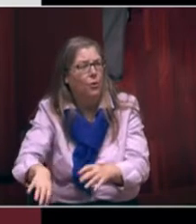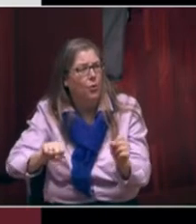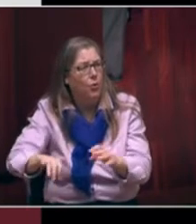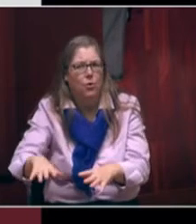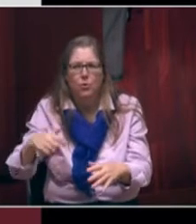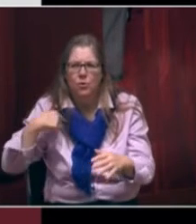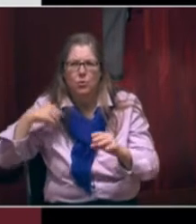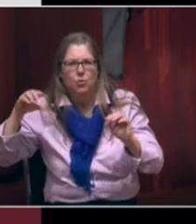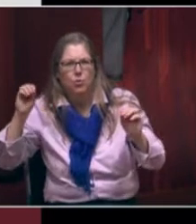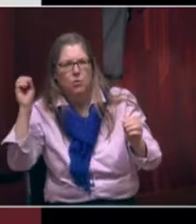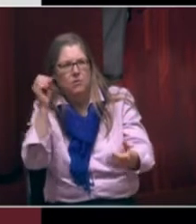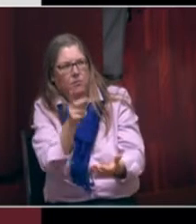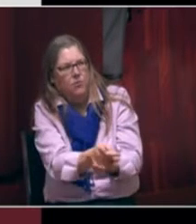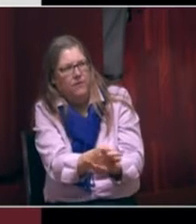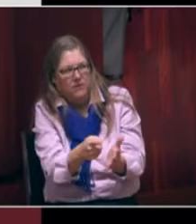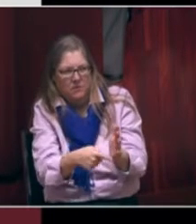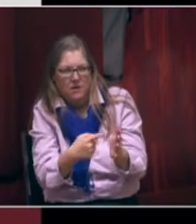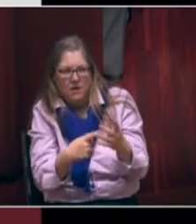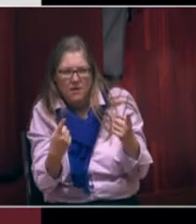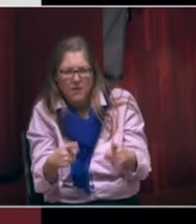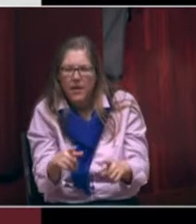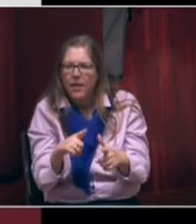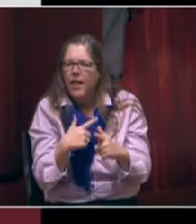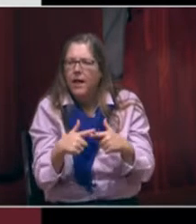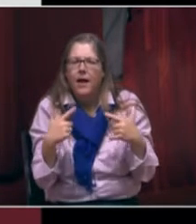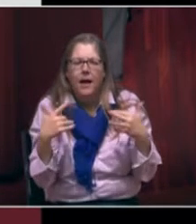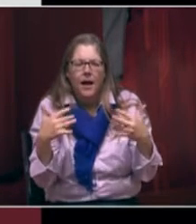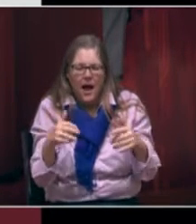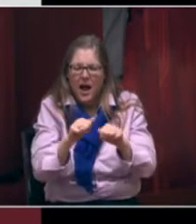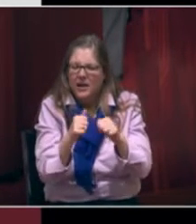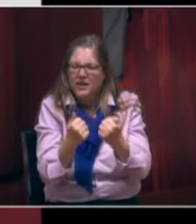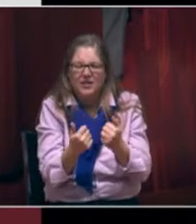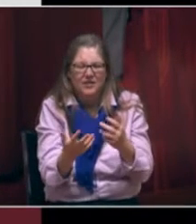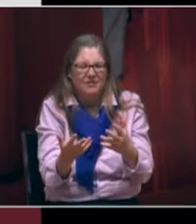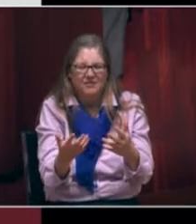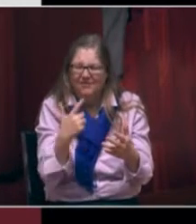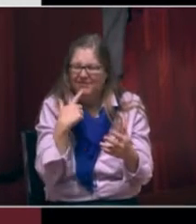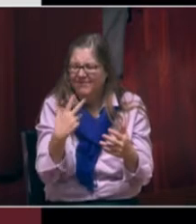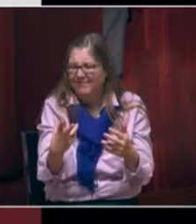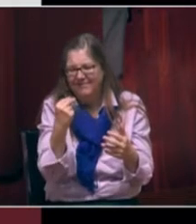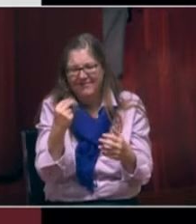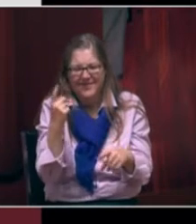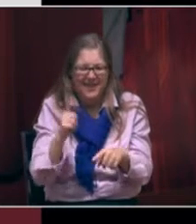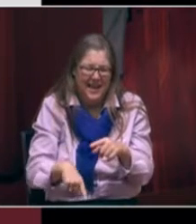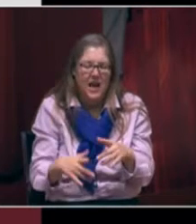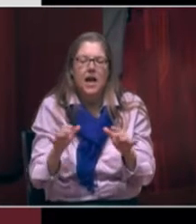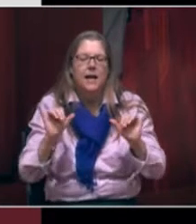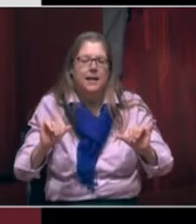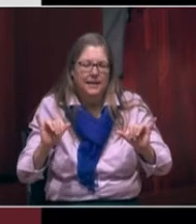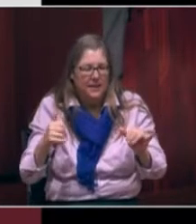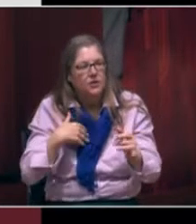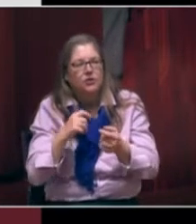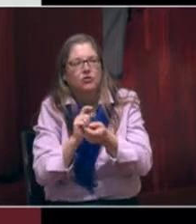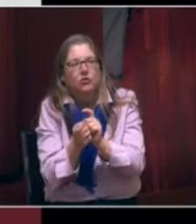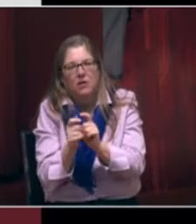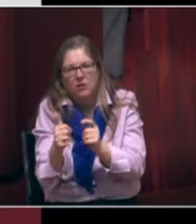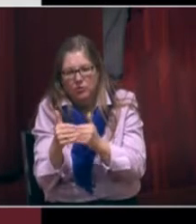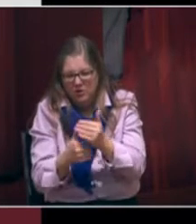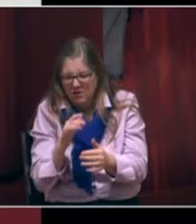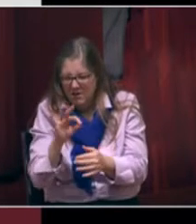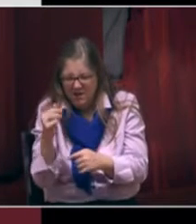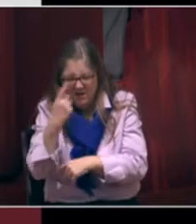approval sometimes. And eventually an agency pushed back on that, and they decided to change that procedure. And now,